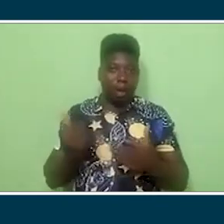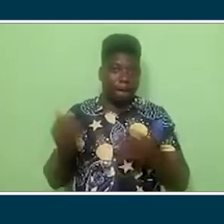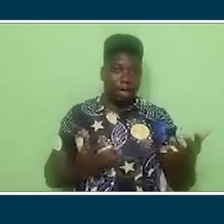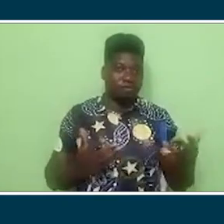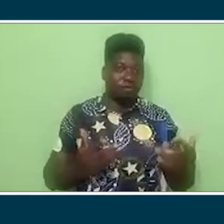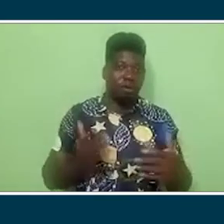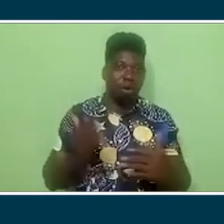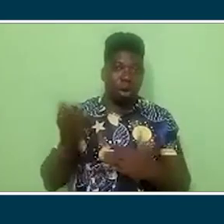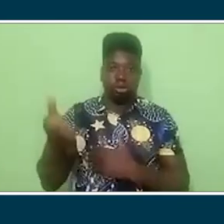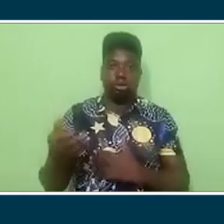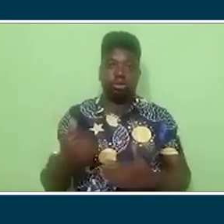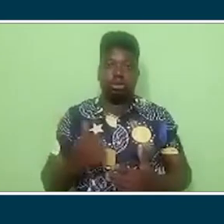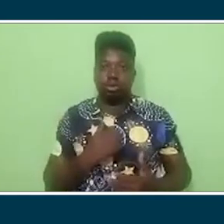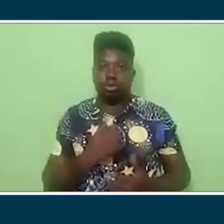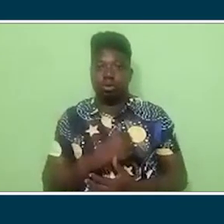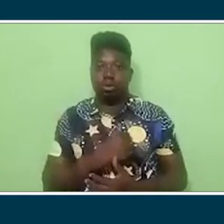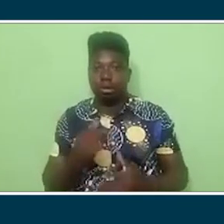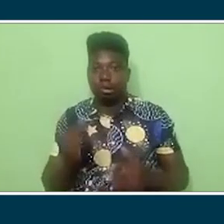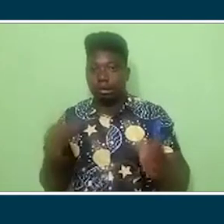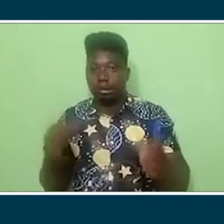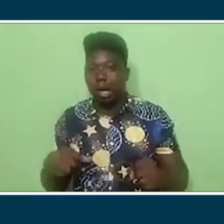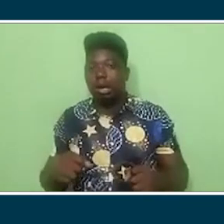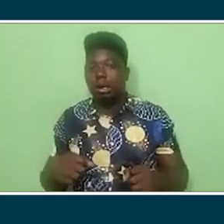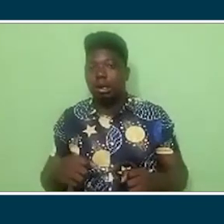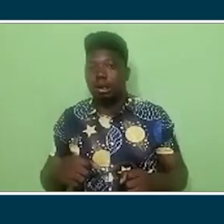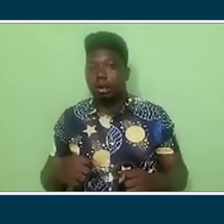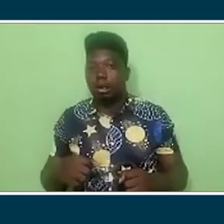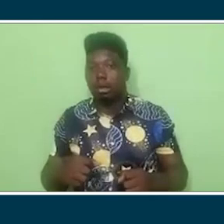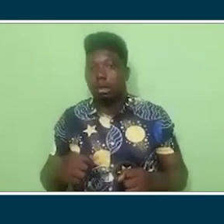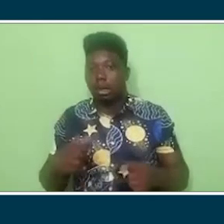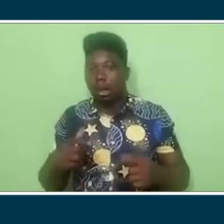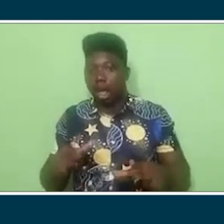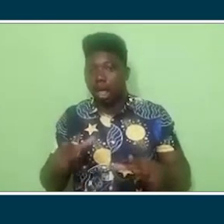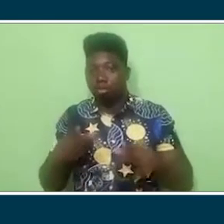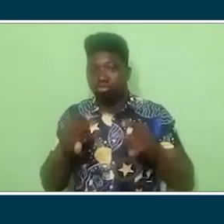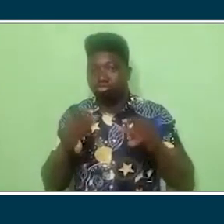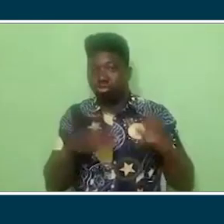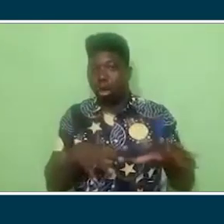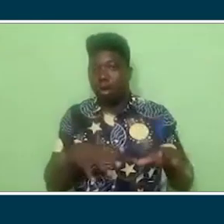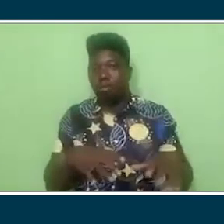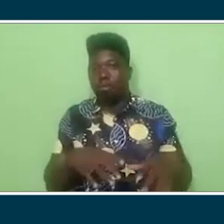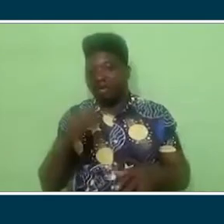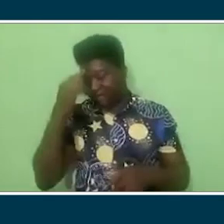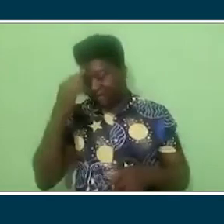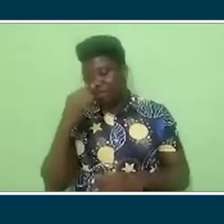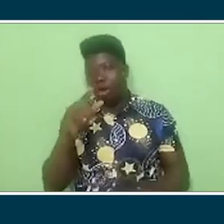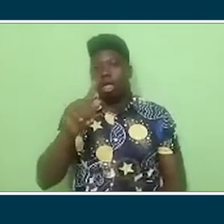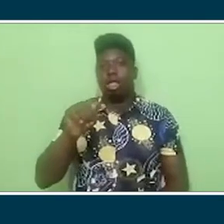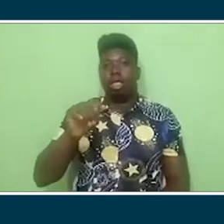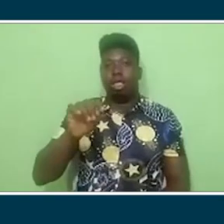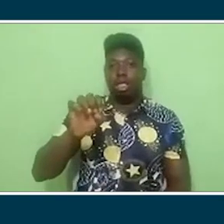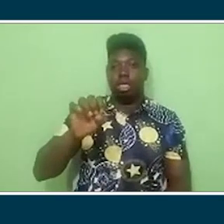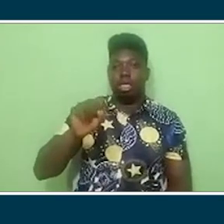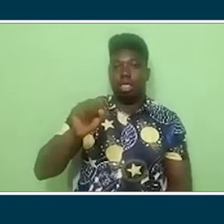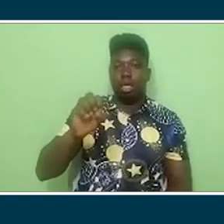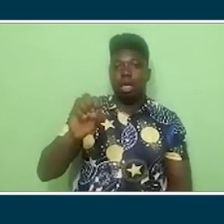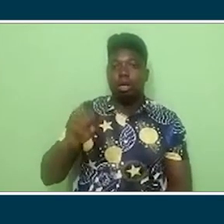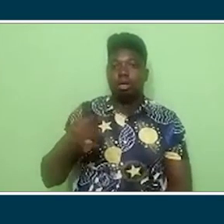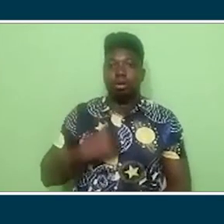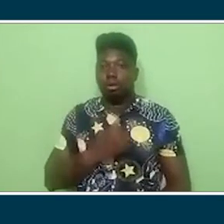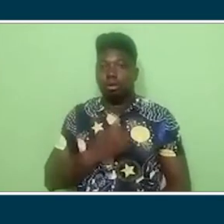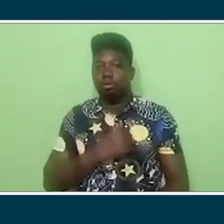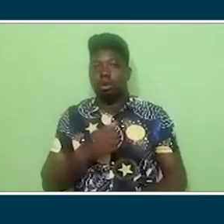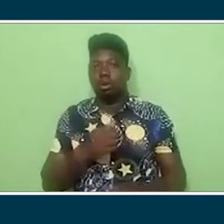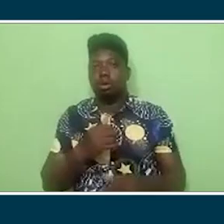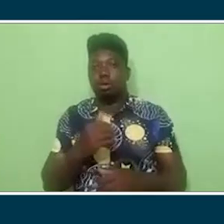forward. We can let drop pretense that we know what we're doing all the time, that